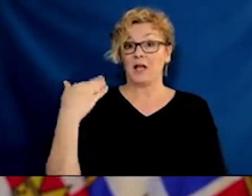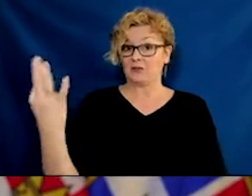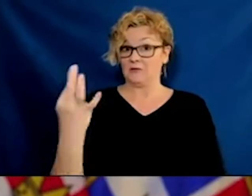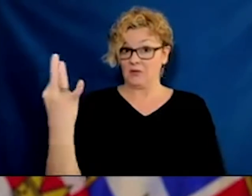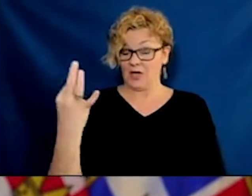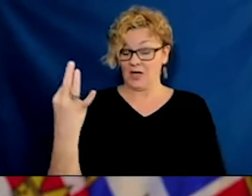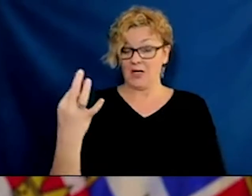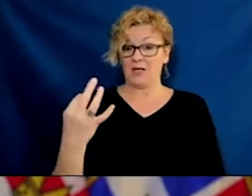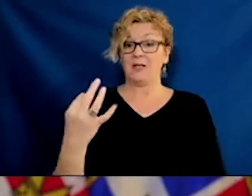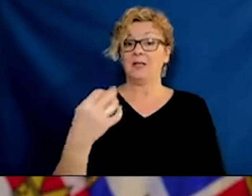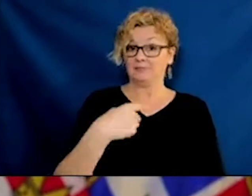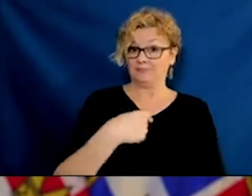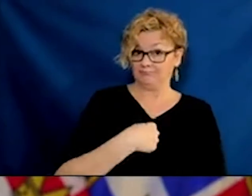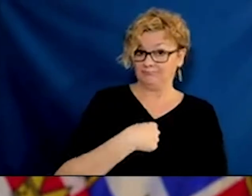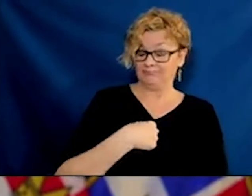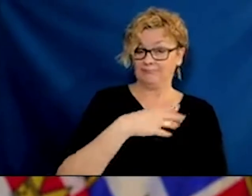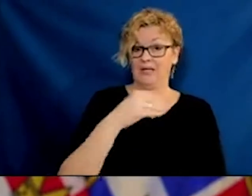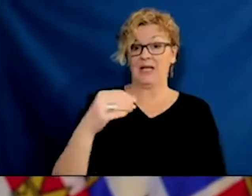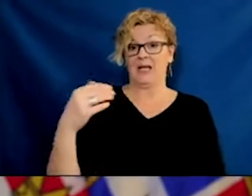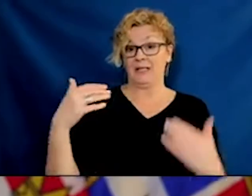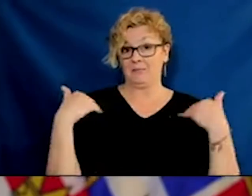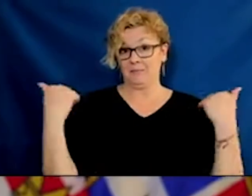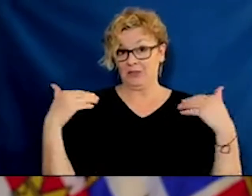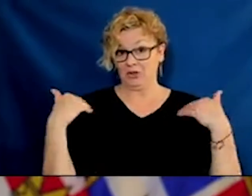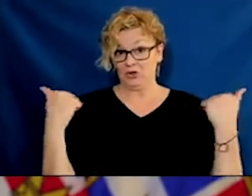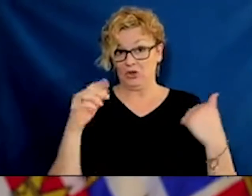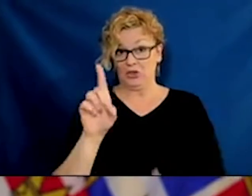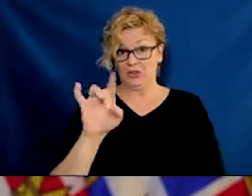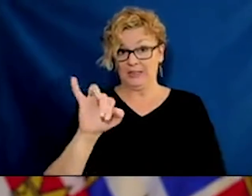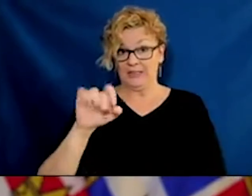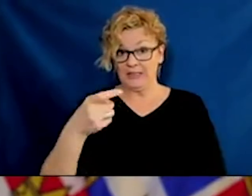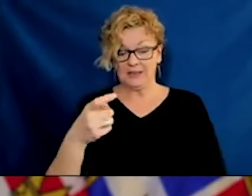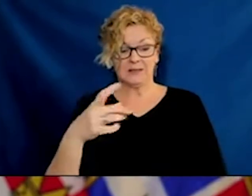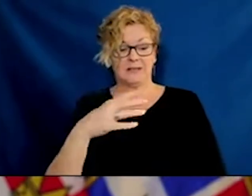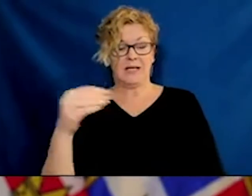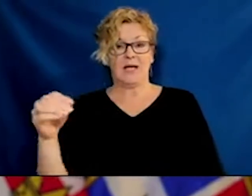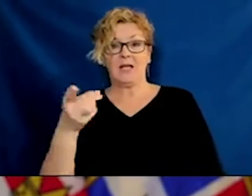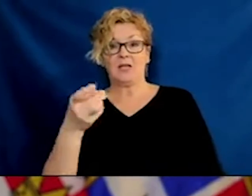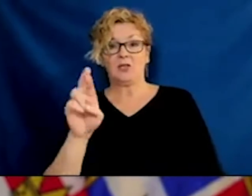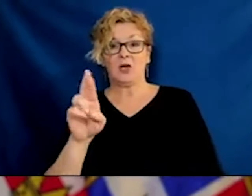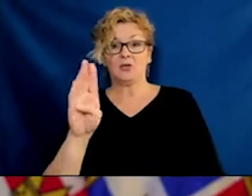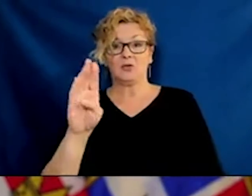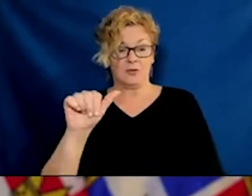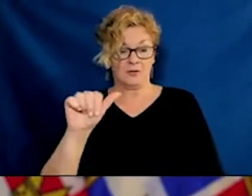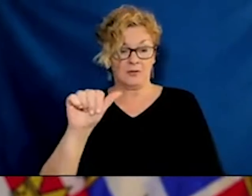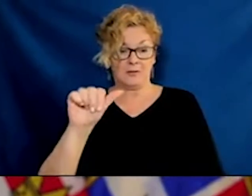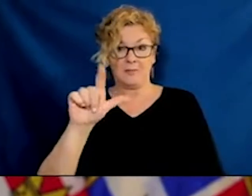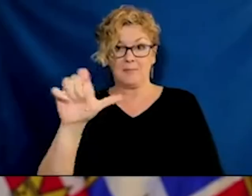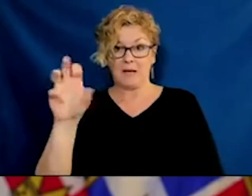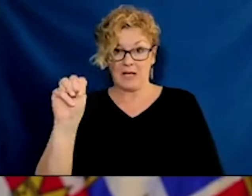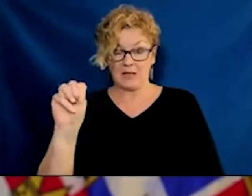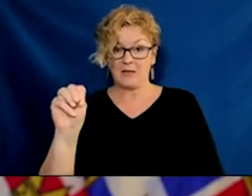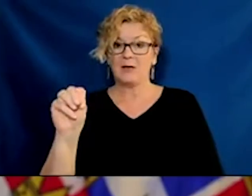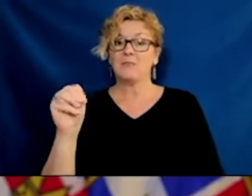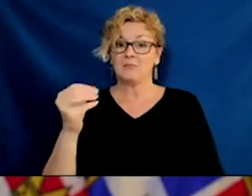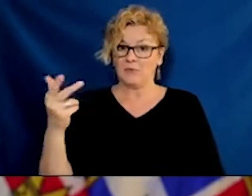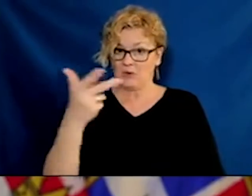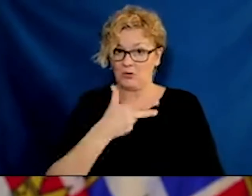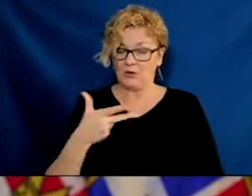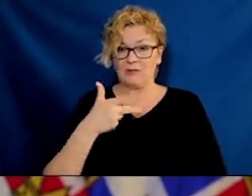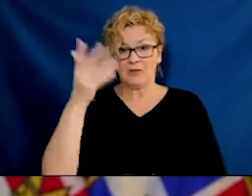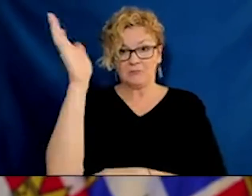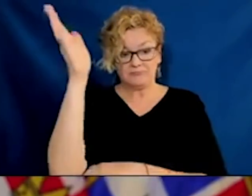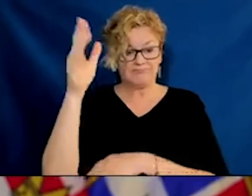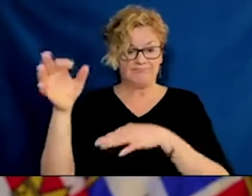COVID-19 immunization plan and our age-based approach that will follow on from the phase 1 that we are